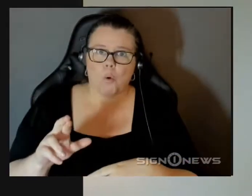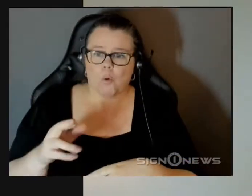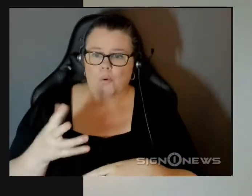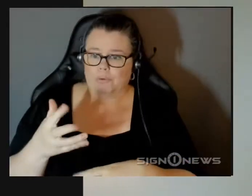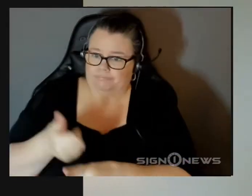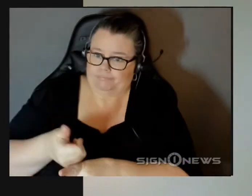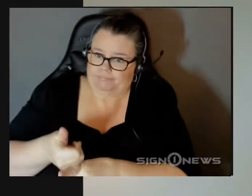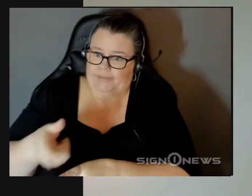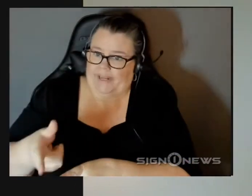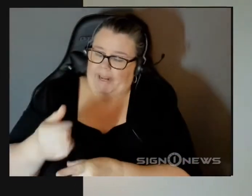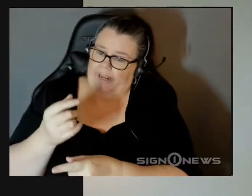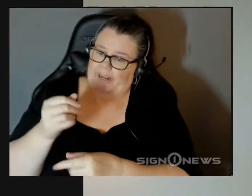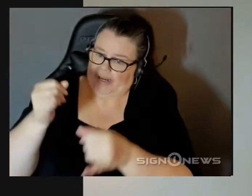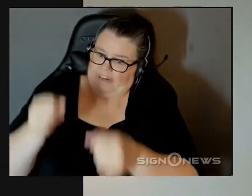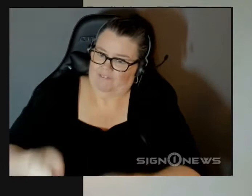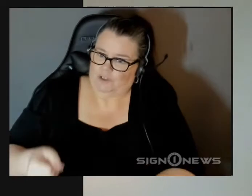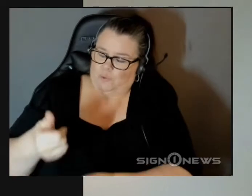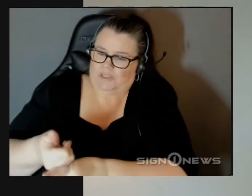this,